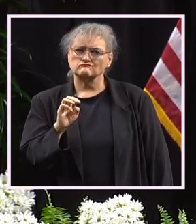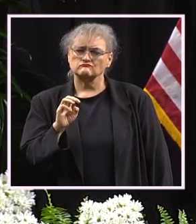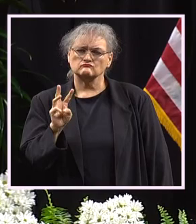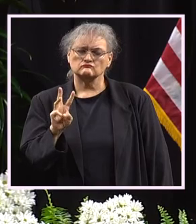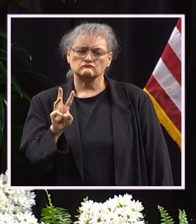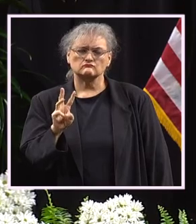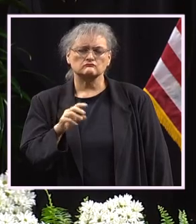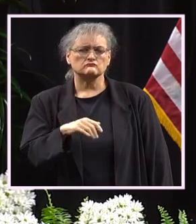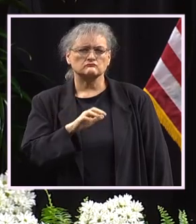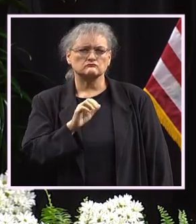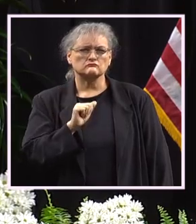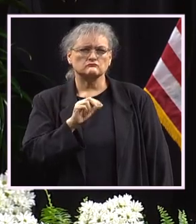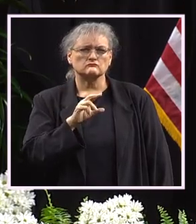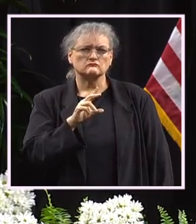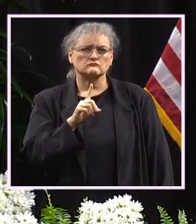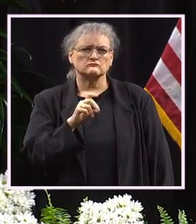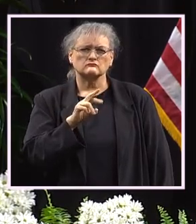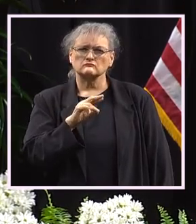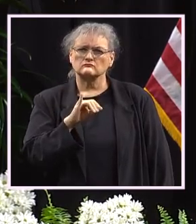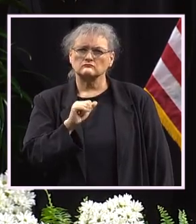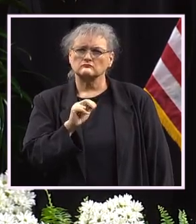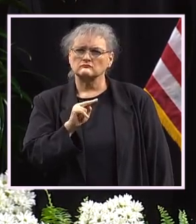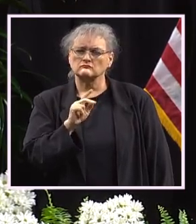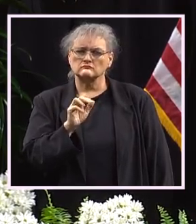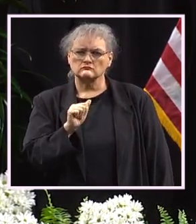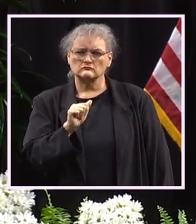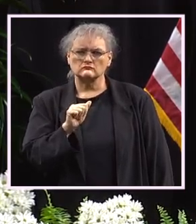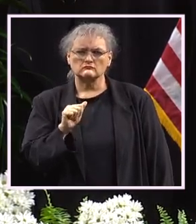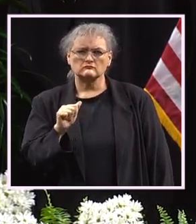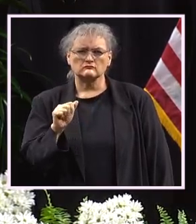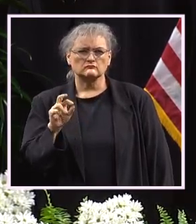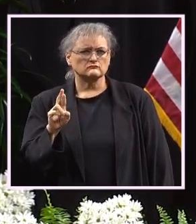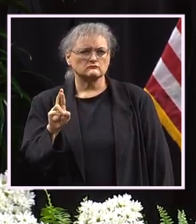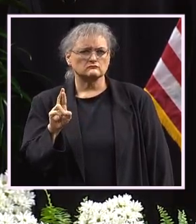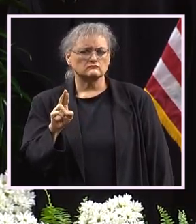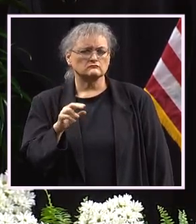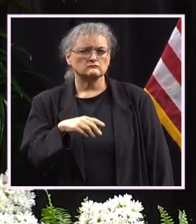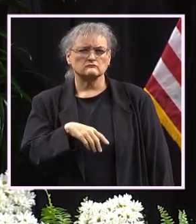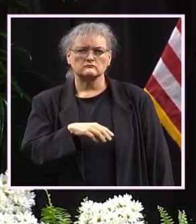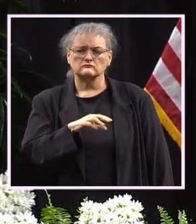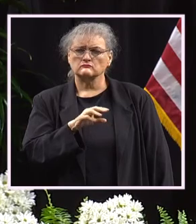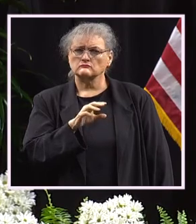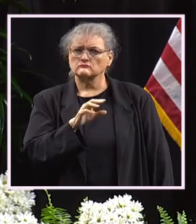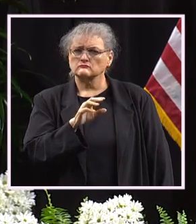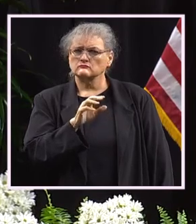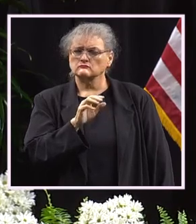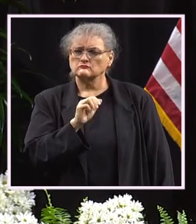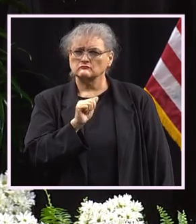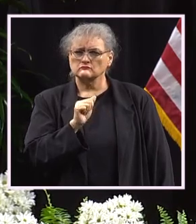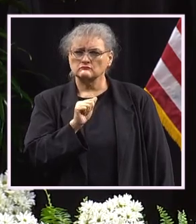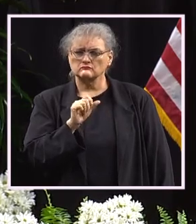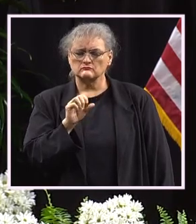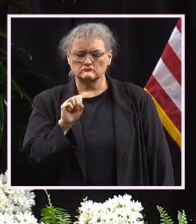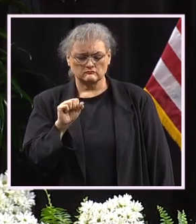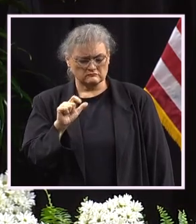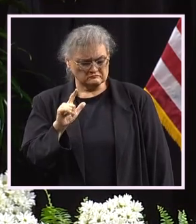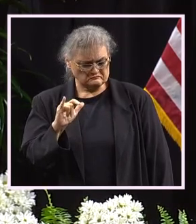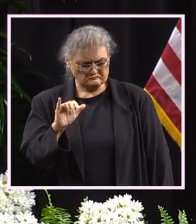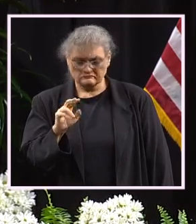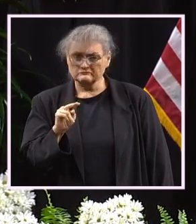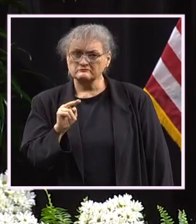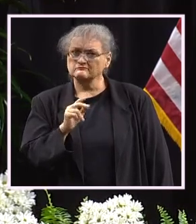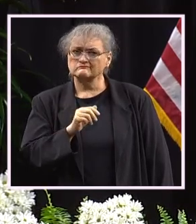Adriana Rodriguez Puertos, cum laude. Basim Salim, Master of Science.